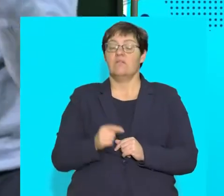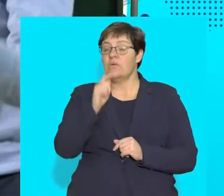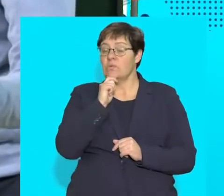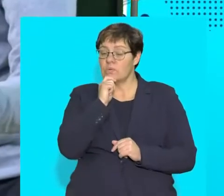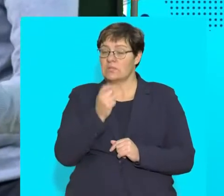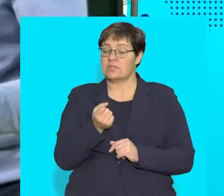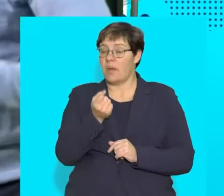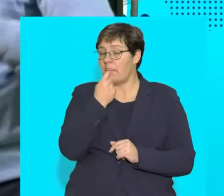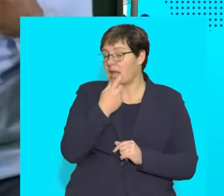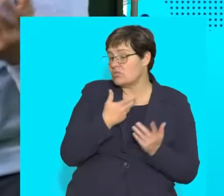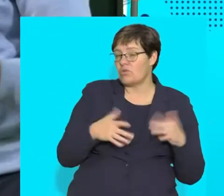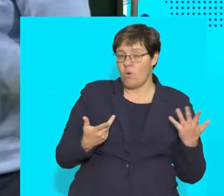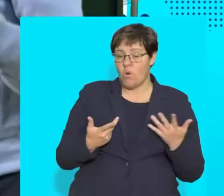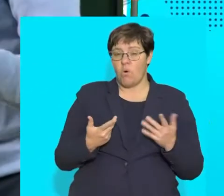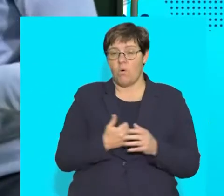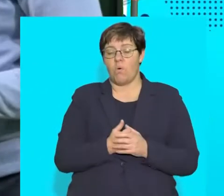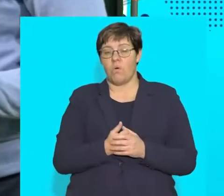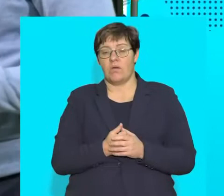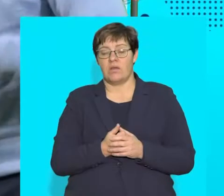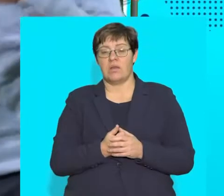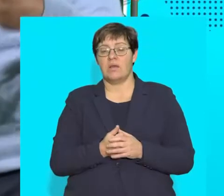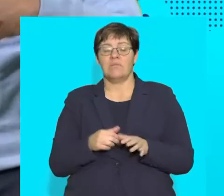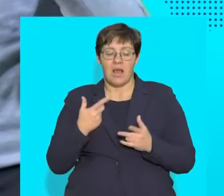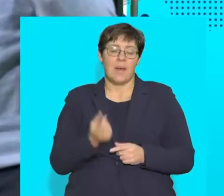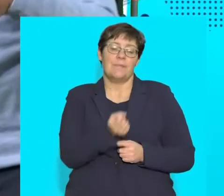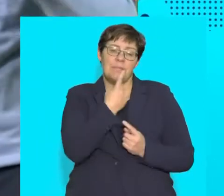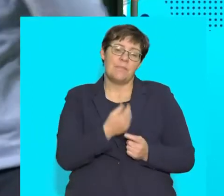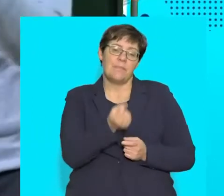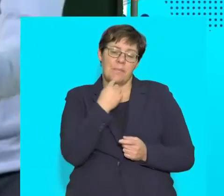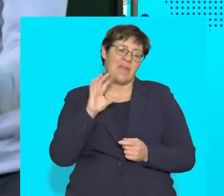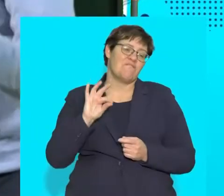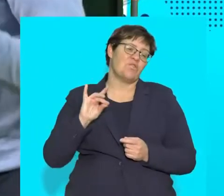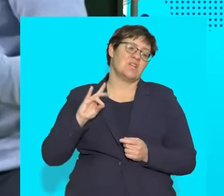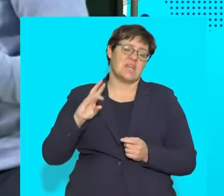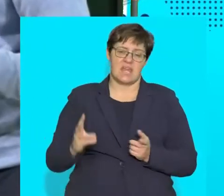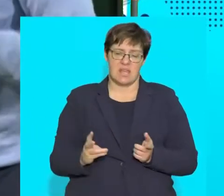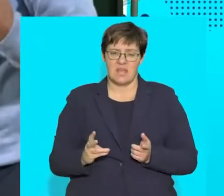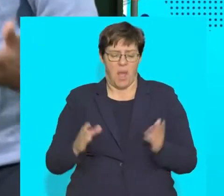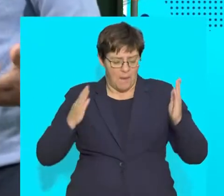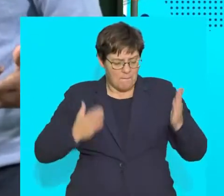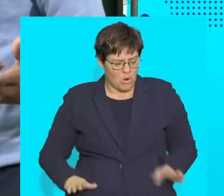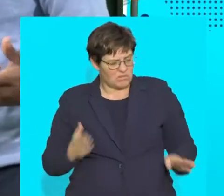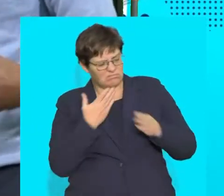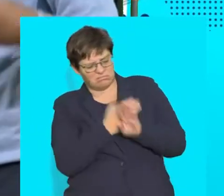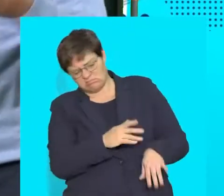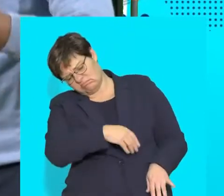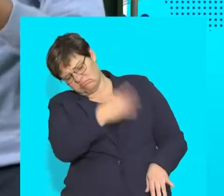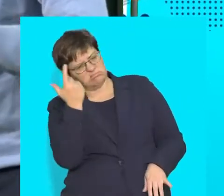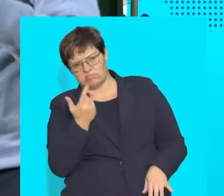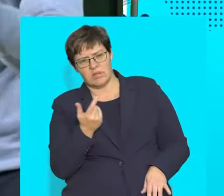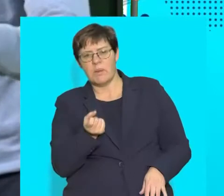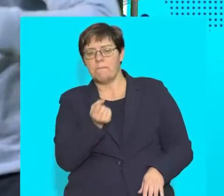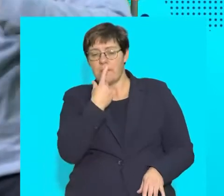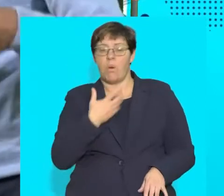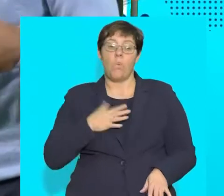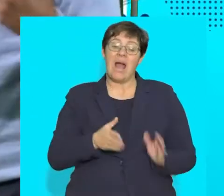a medication, say a paracetamol, and you constantly take that every day. At some point, when you do need to